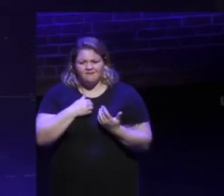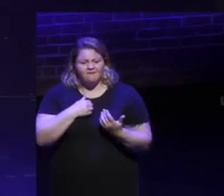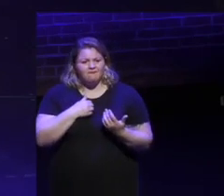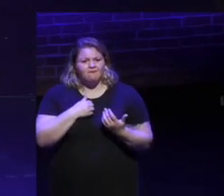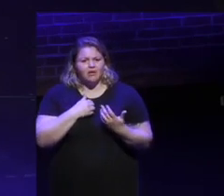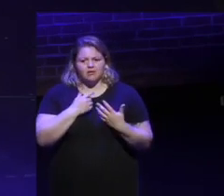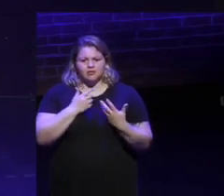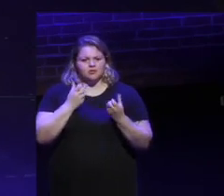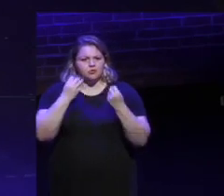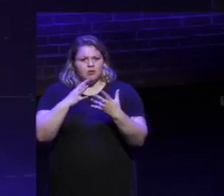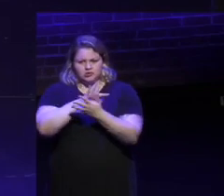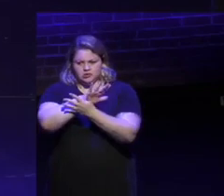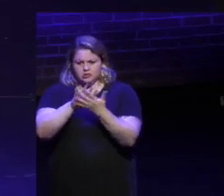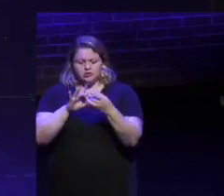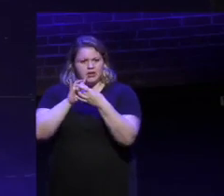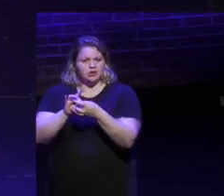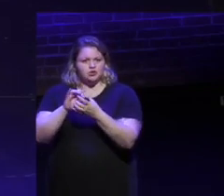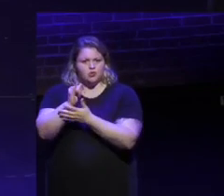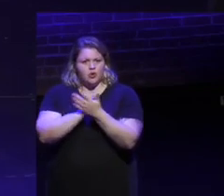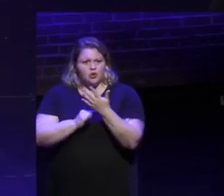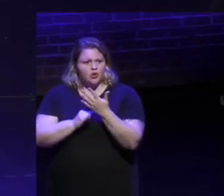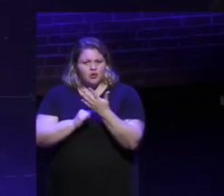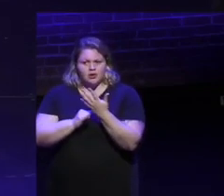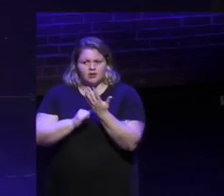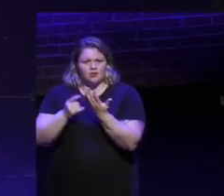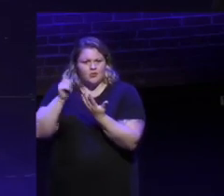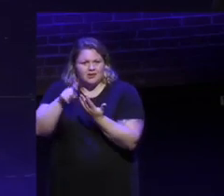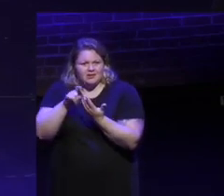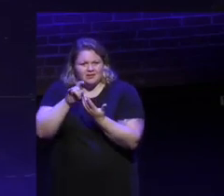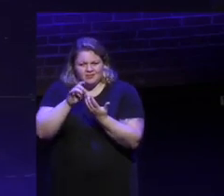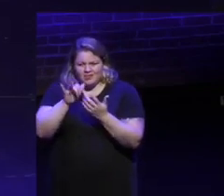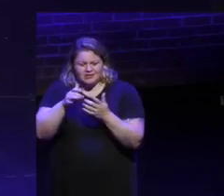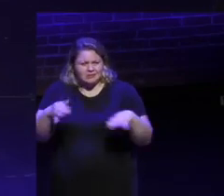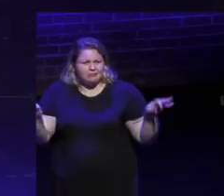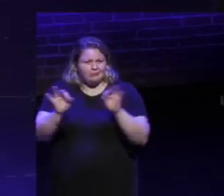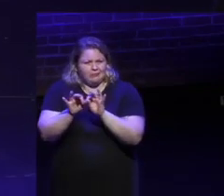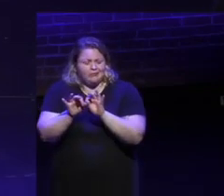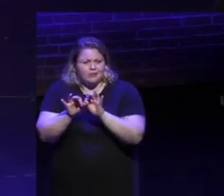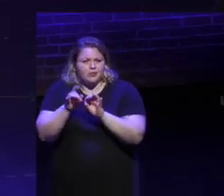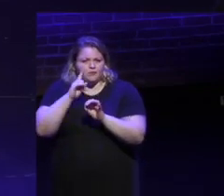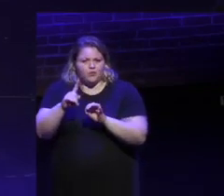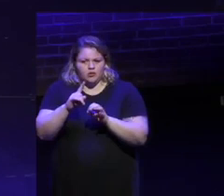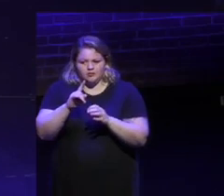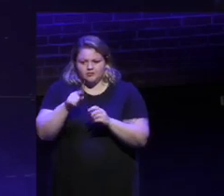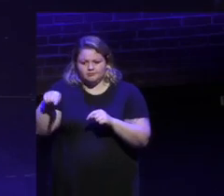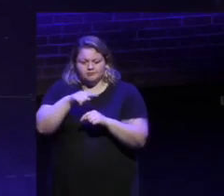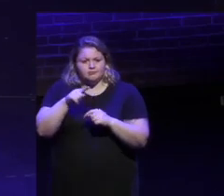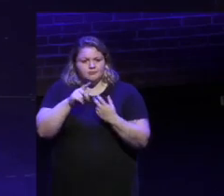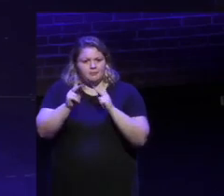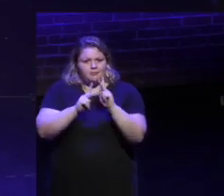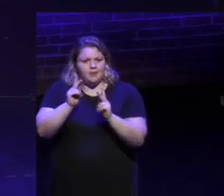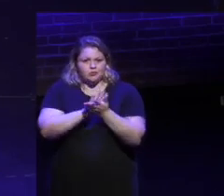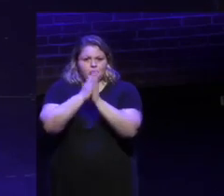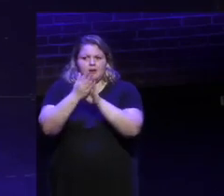creative industries and to cultural workers? It's key. It's different than trying to career change into a STEM field.